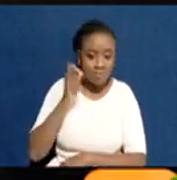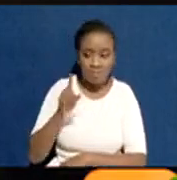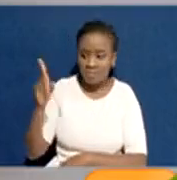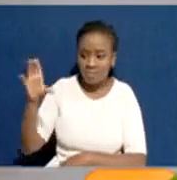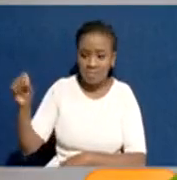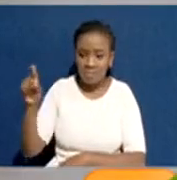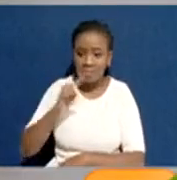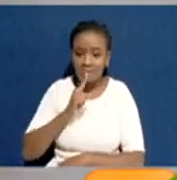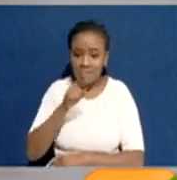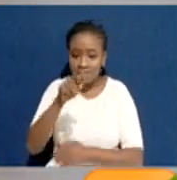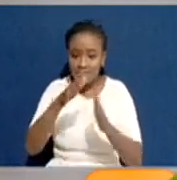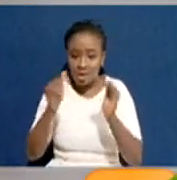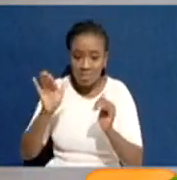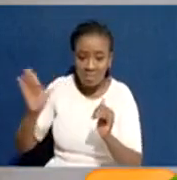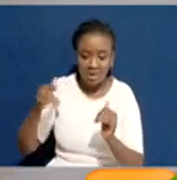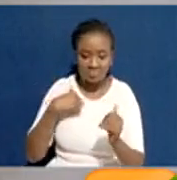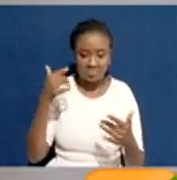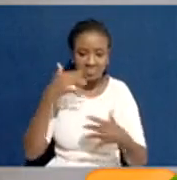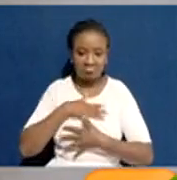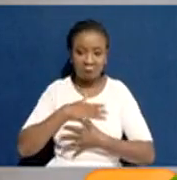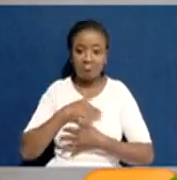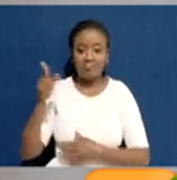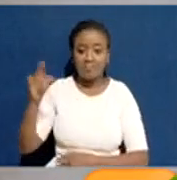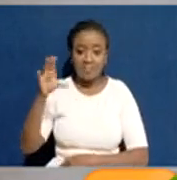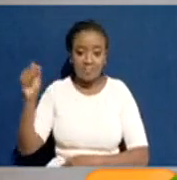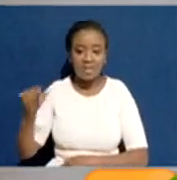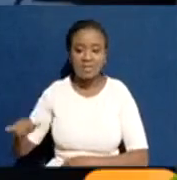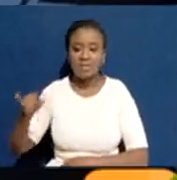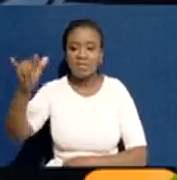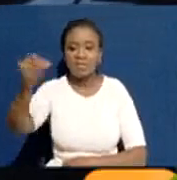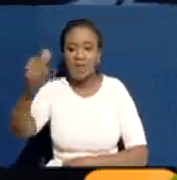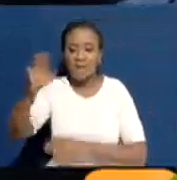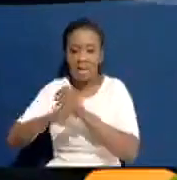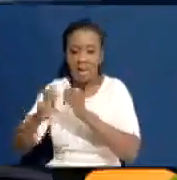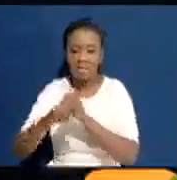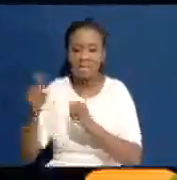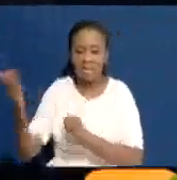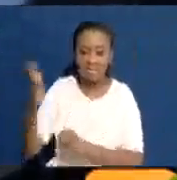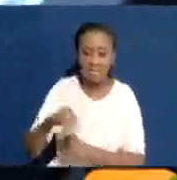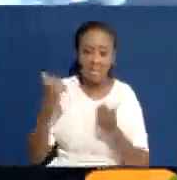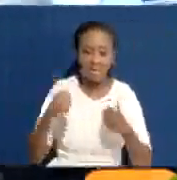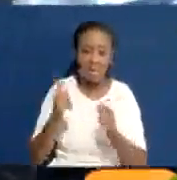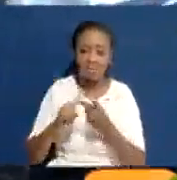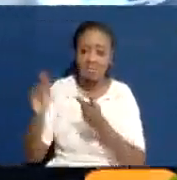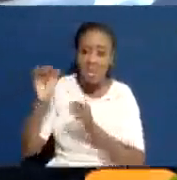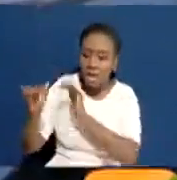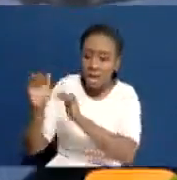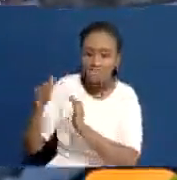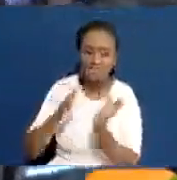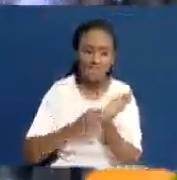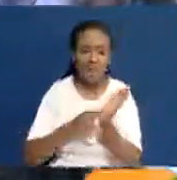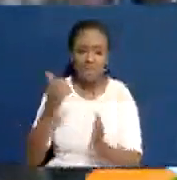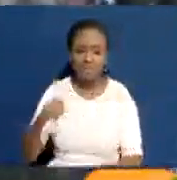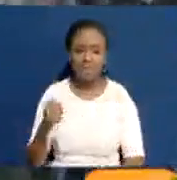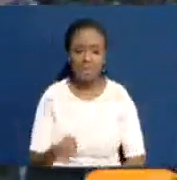I'm shocked. The cabinet secretary is currently out of the country on official duties and she is yet to comment on the matter.